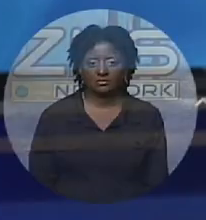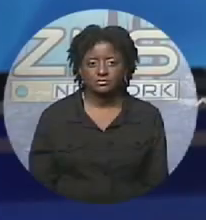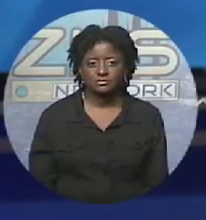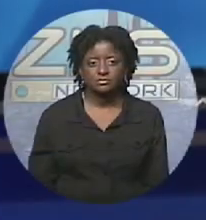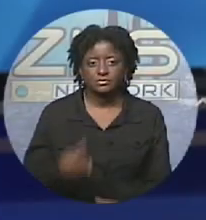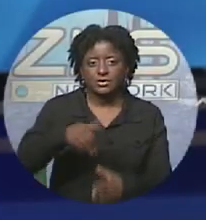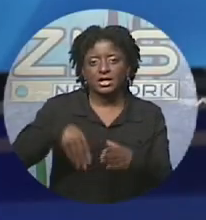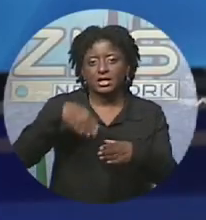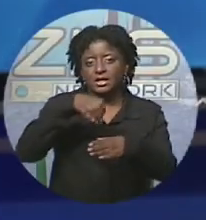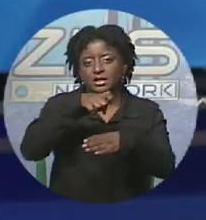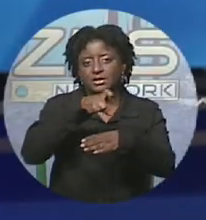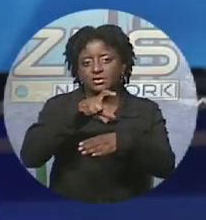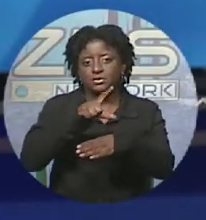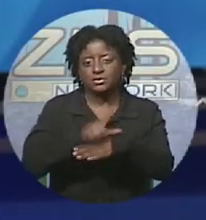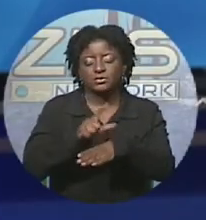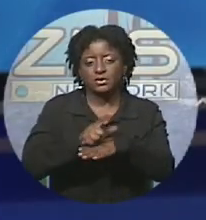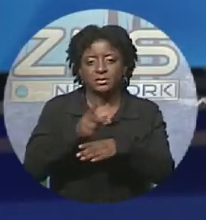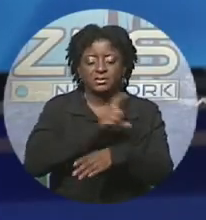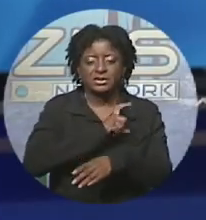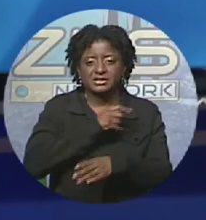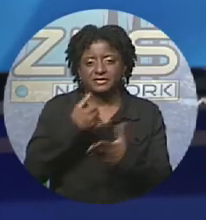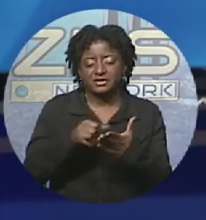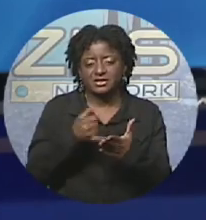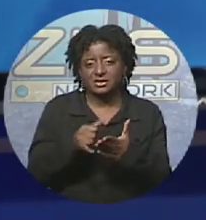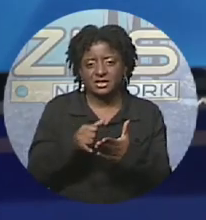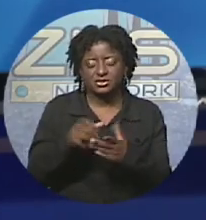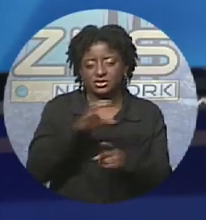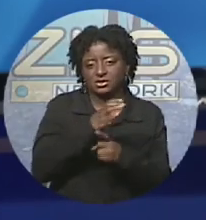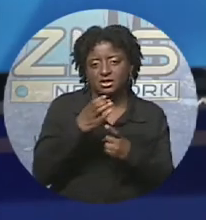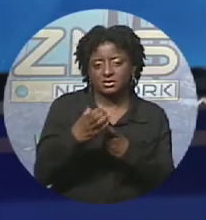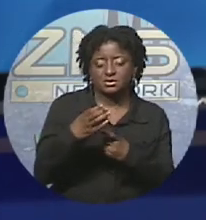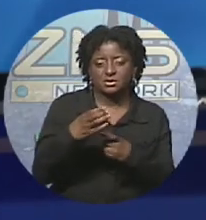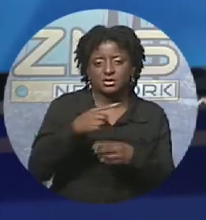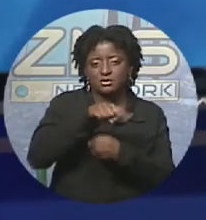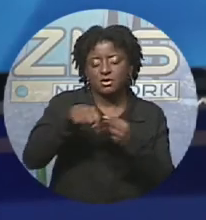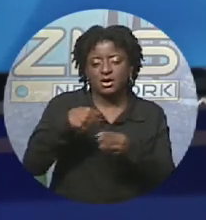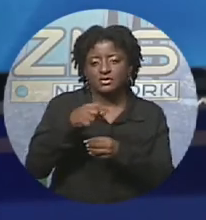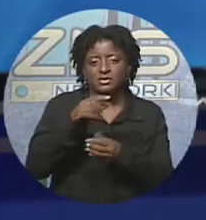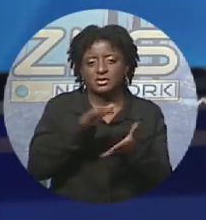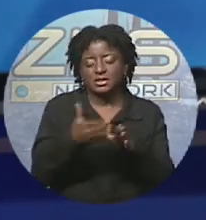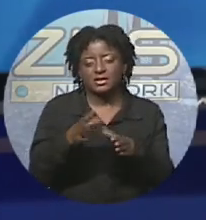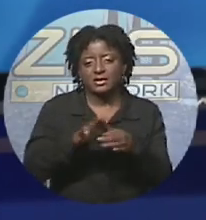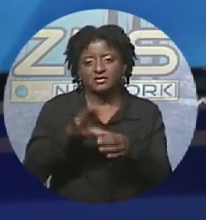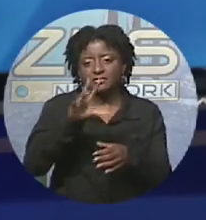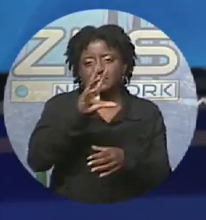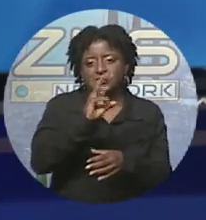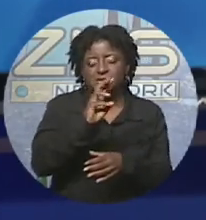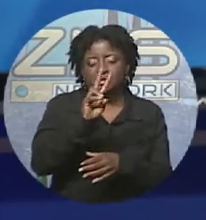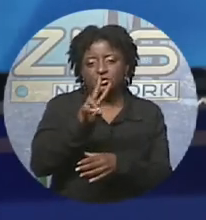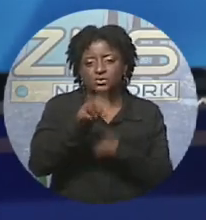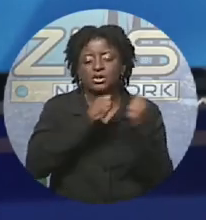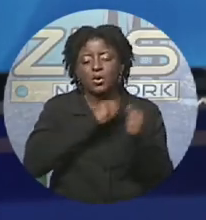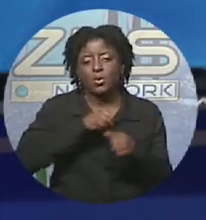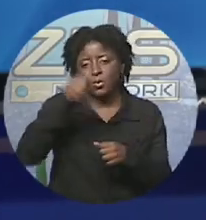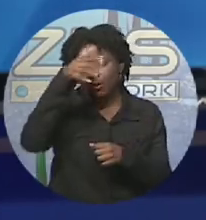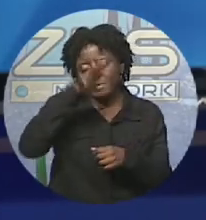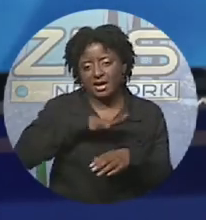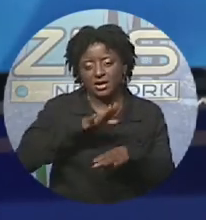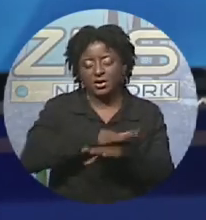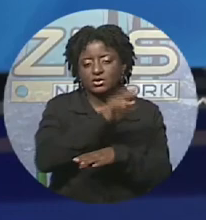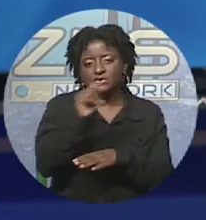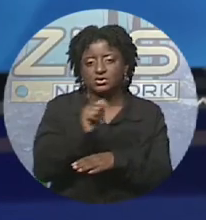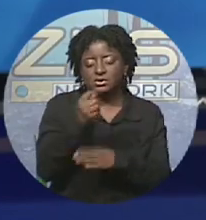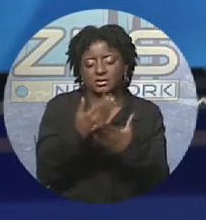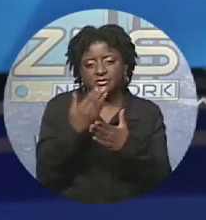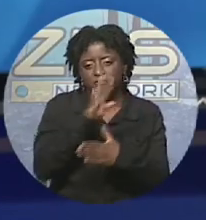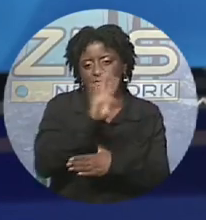Over in Eleuther, police there are investigating the circumstances surrounding the death of a 62-year-old man on Tuesday. According to reports, it was shortly before